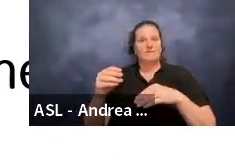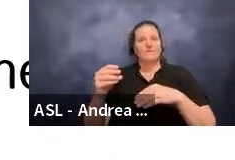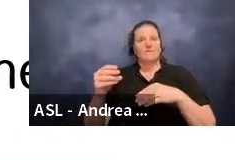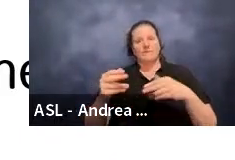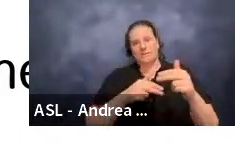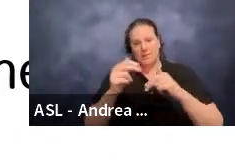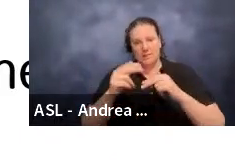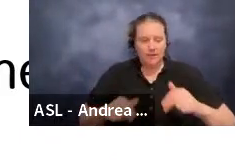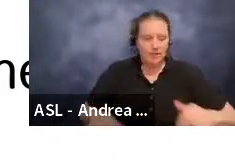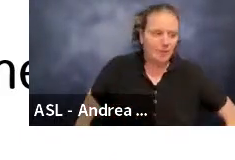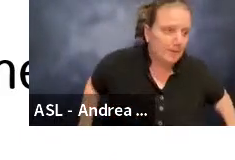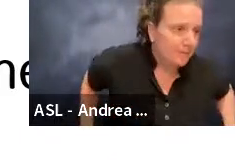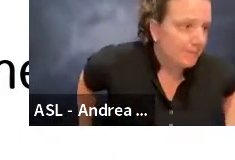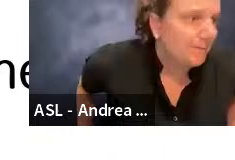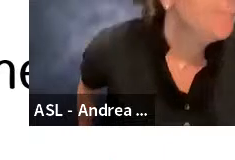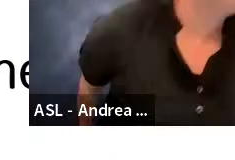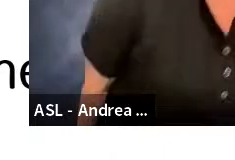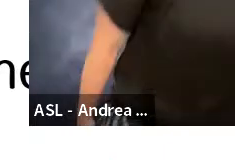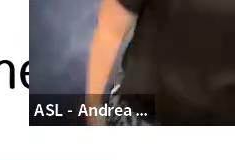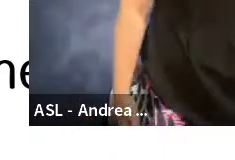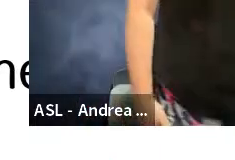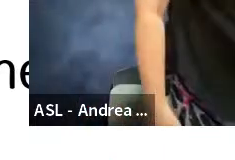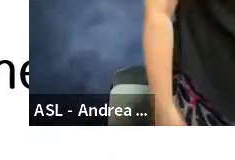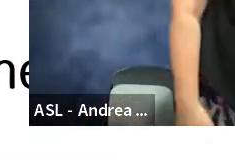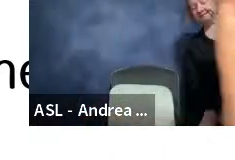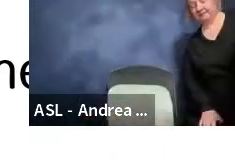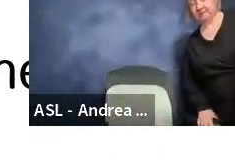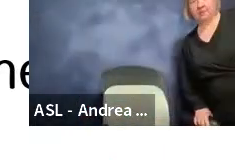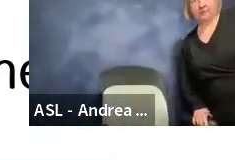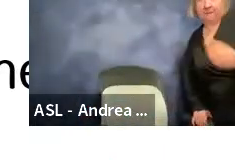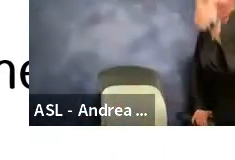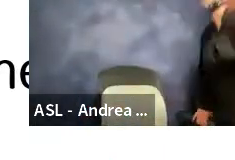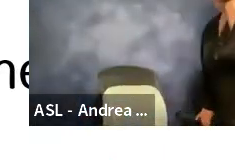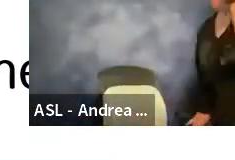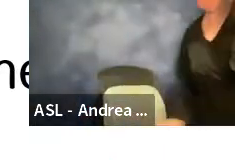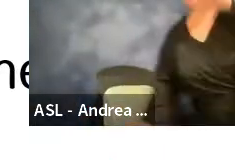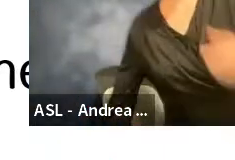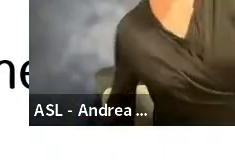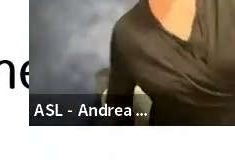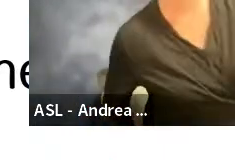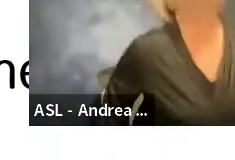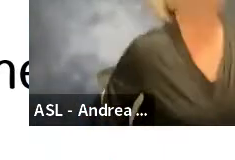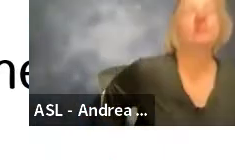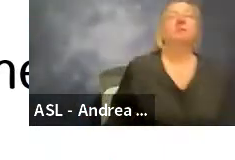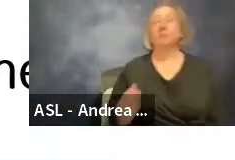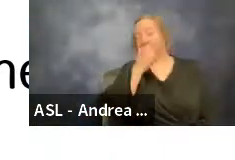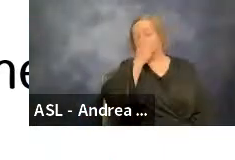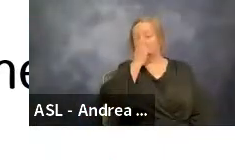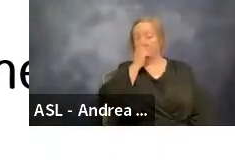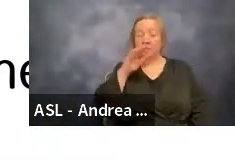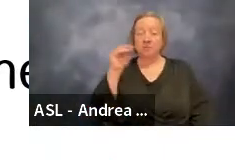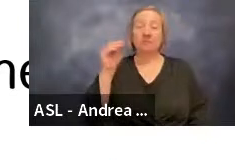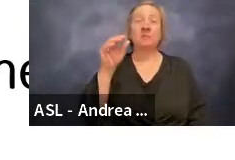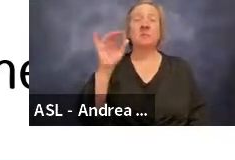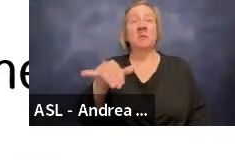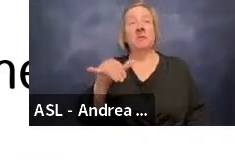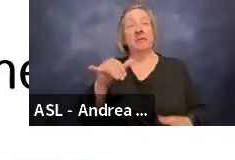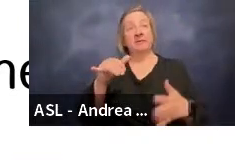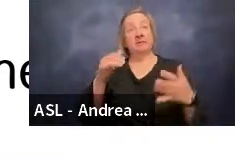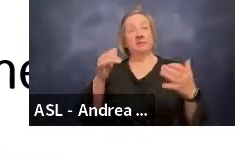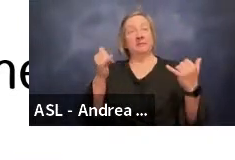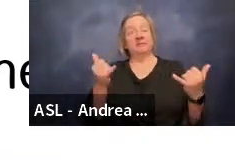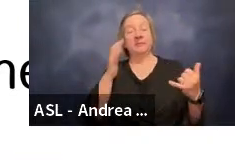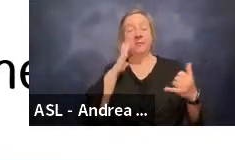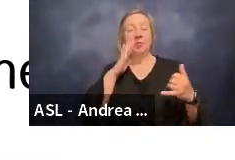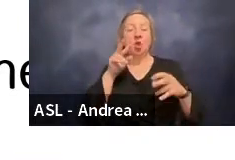Next, those truck toll multipliers, as Travis identified, this would be looking at a higher